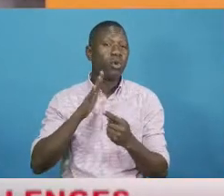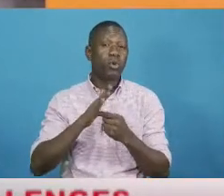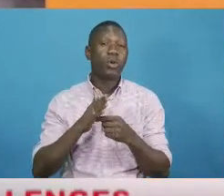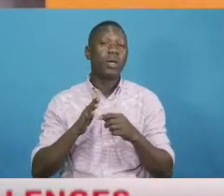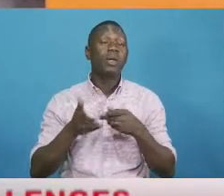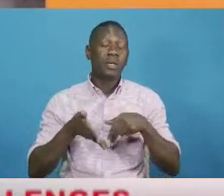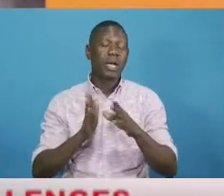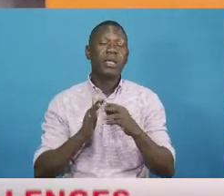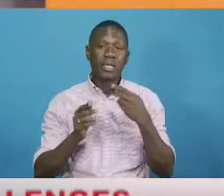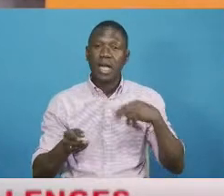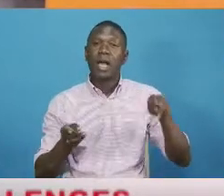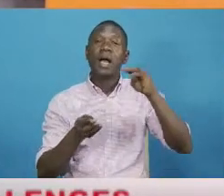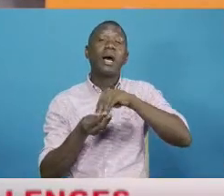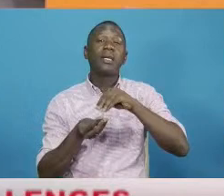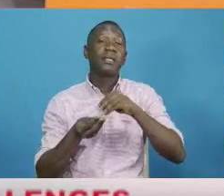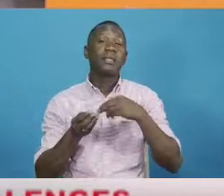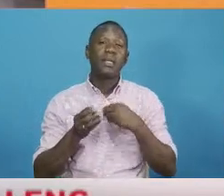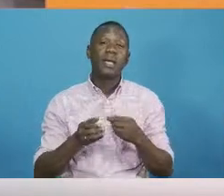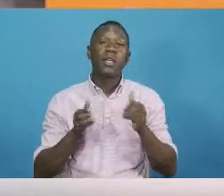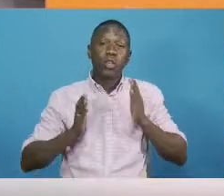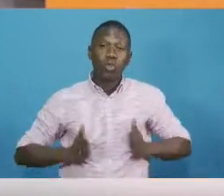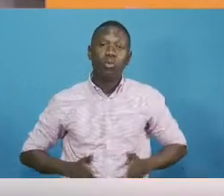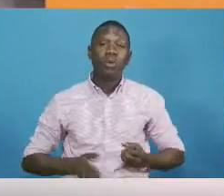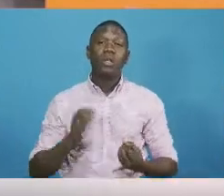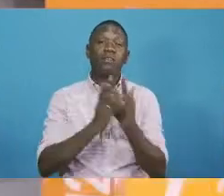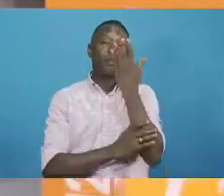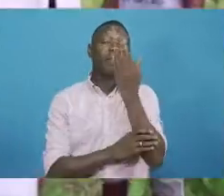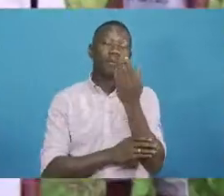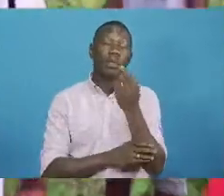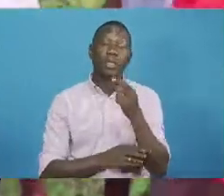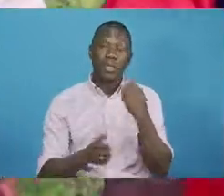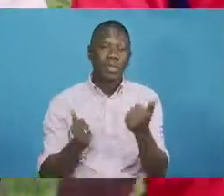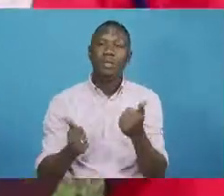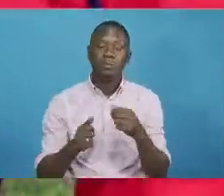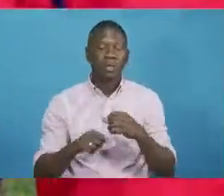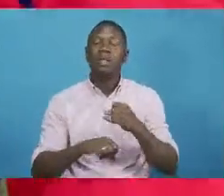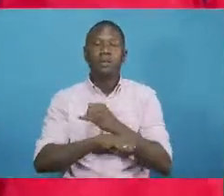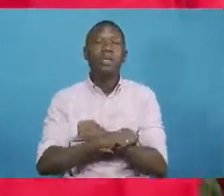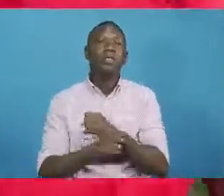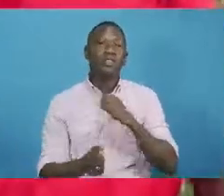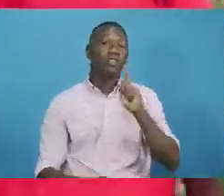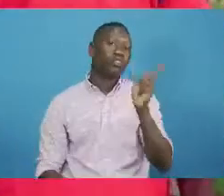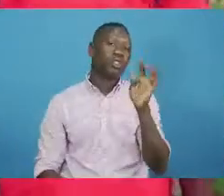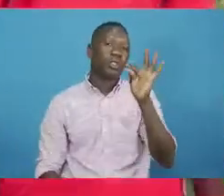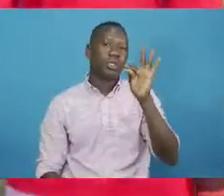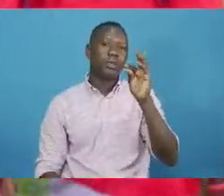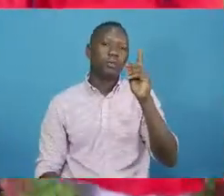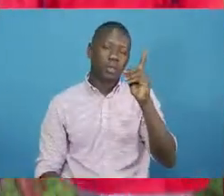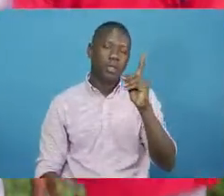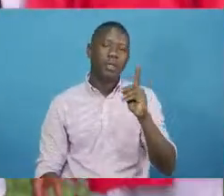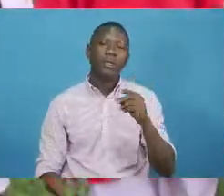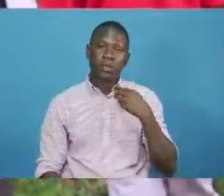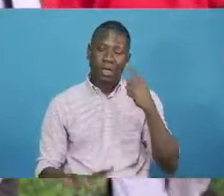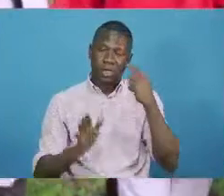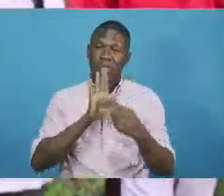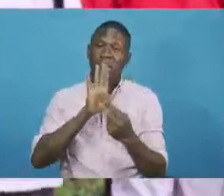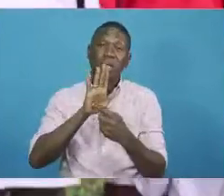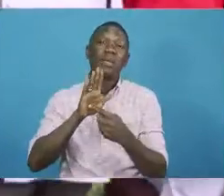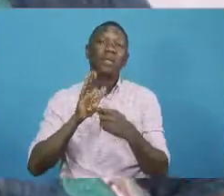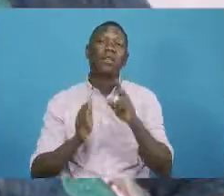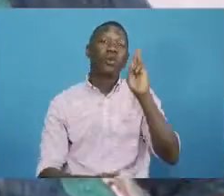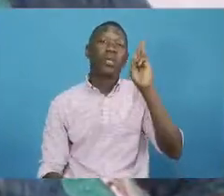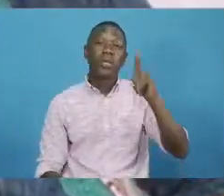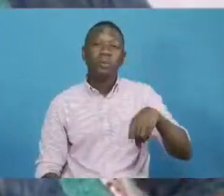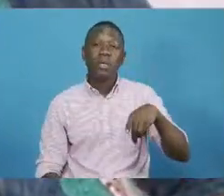Human Development Report should now be used to measure national progress instead of GDP. She also gave an assurance of the UNDP's commitment